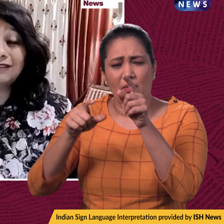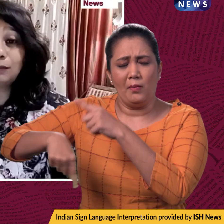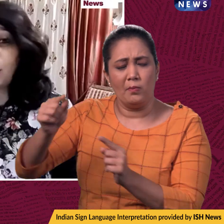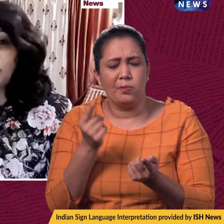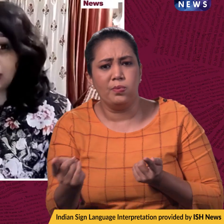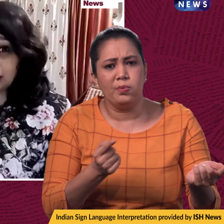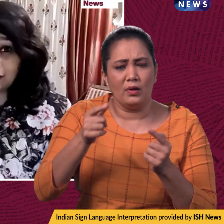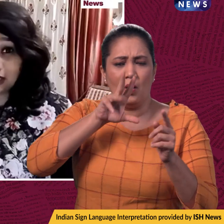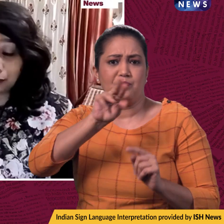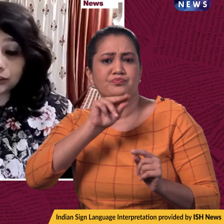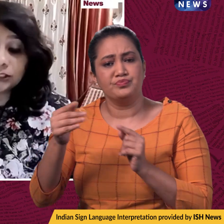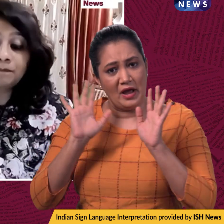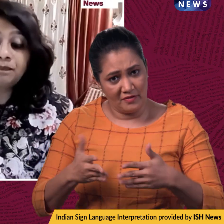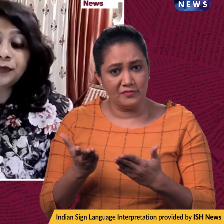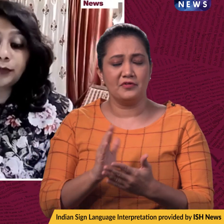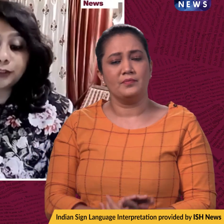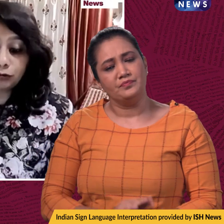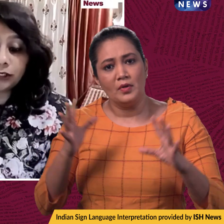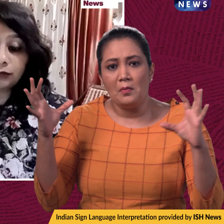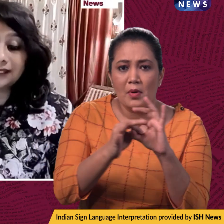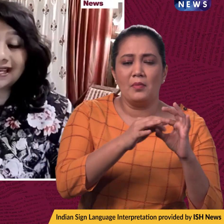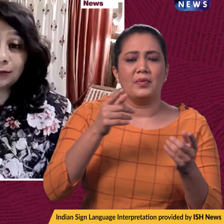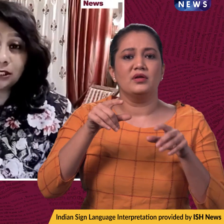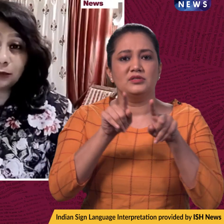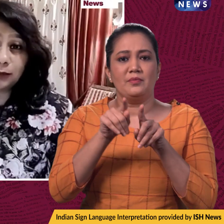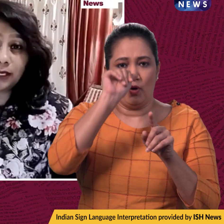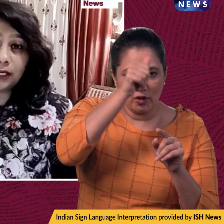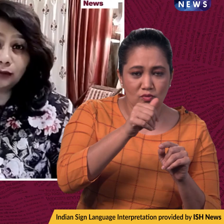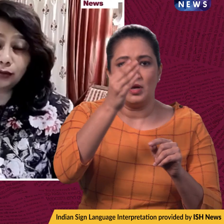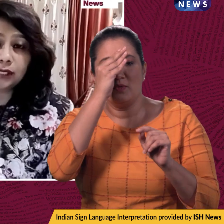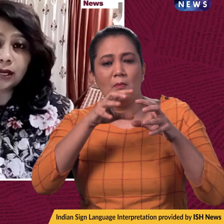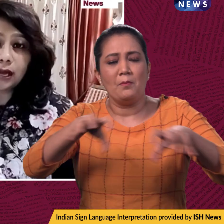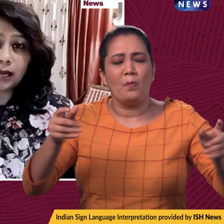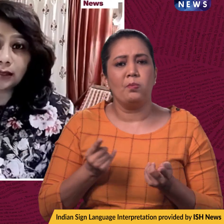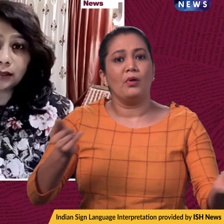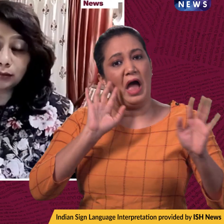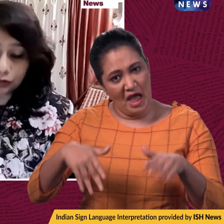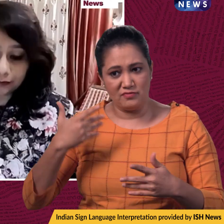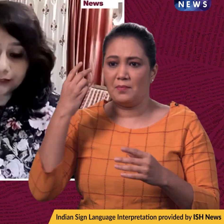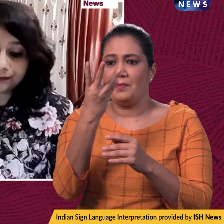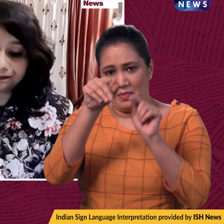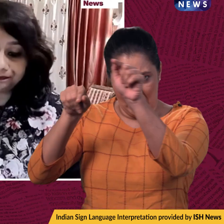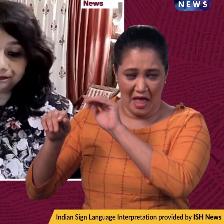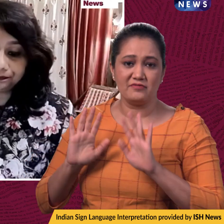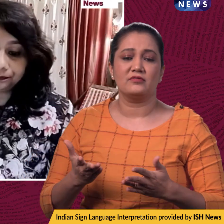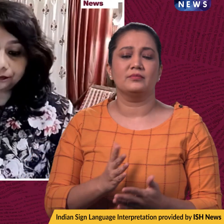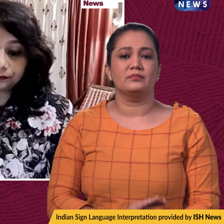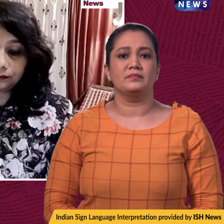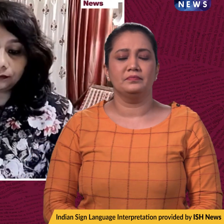parties have been giving provocative statements which could increase enmity between Hindus and Muslims.